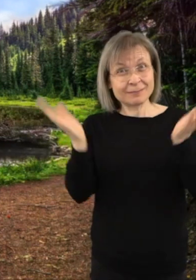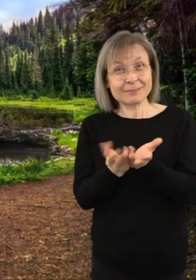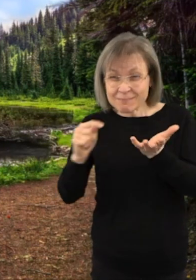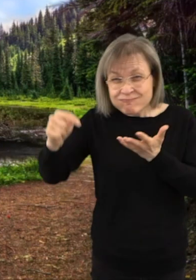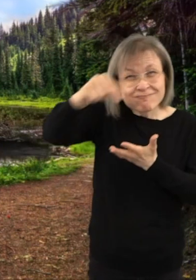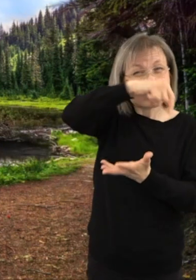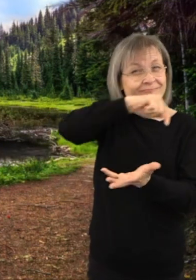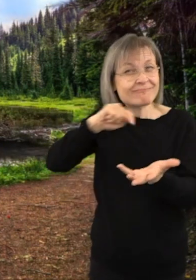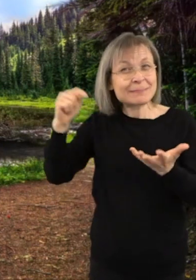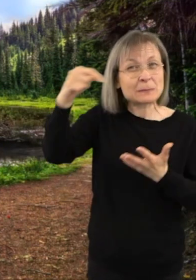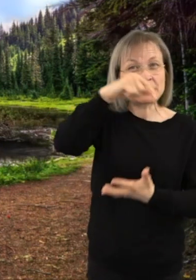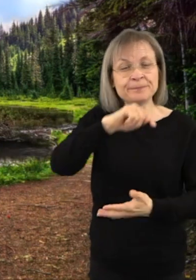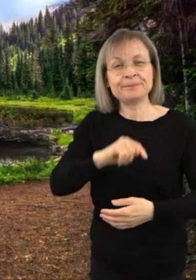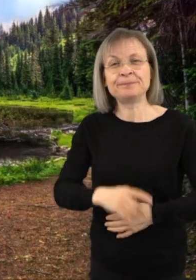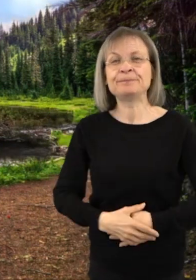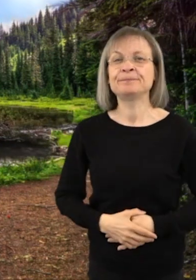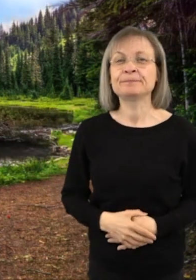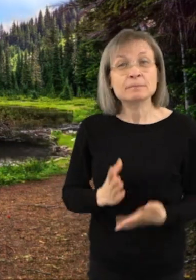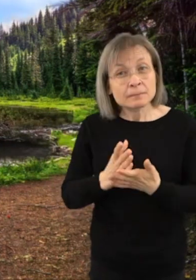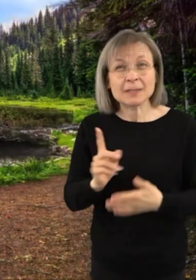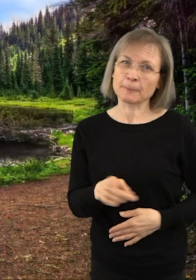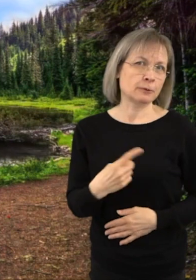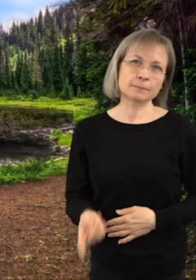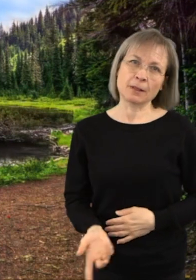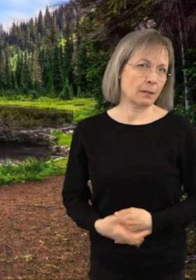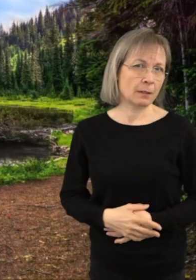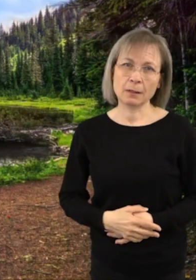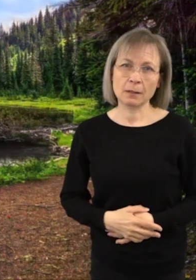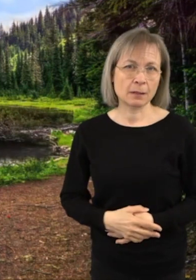All across the globe. But it's impossible.